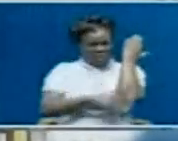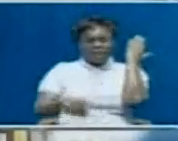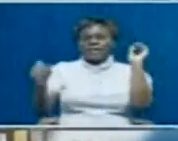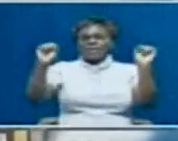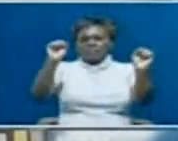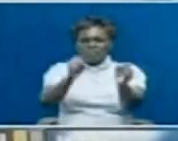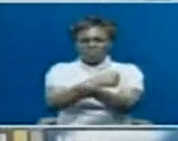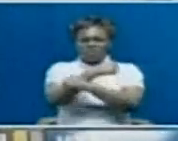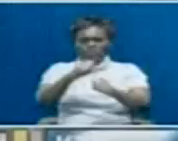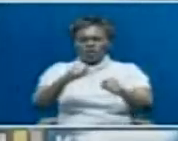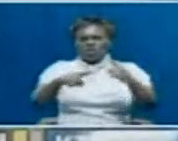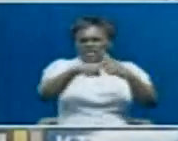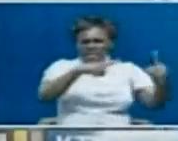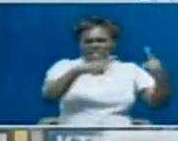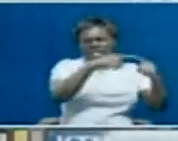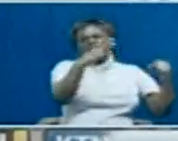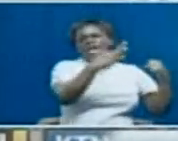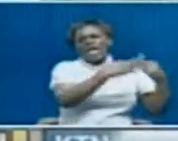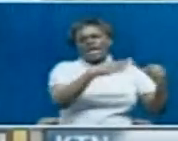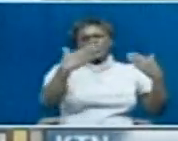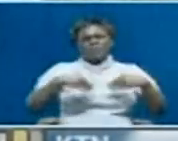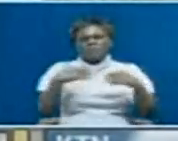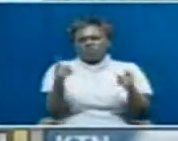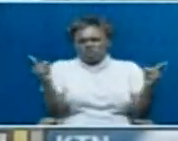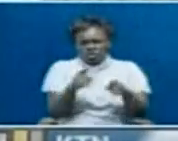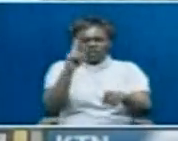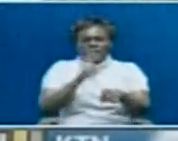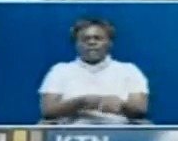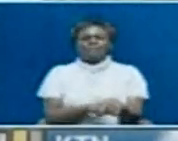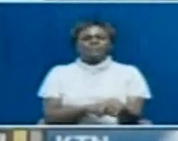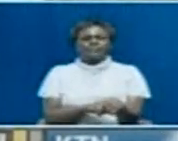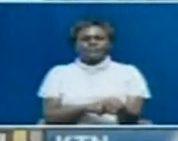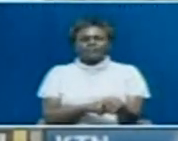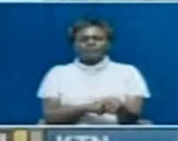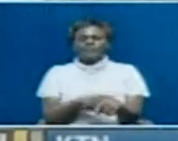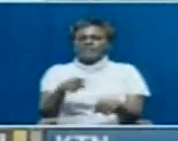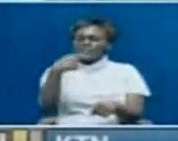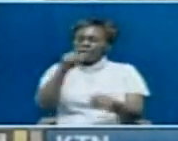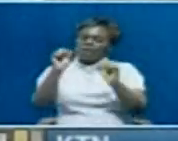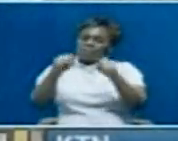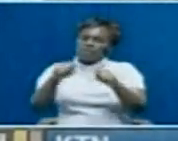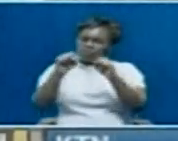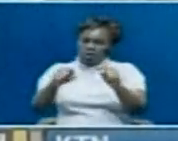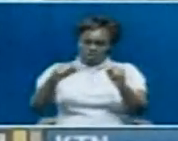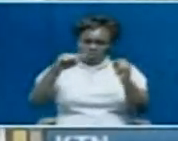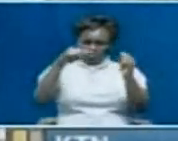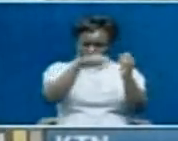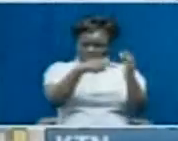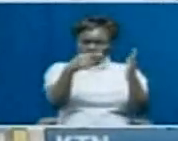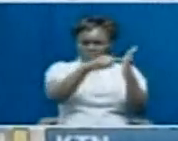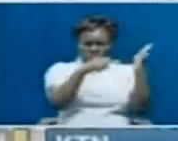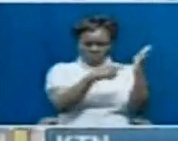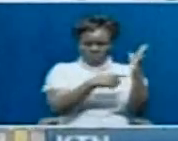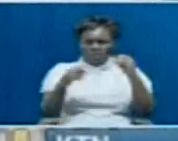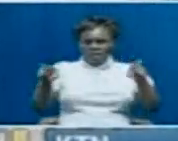cannot find 8 people killed just in a cold blood. Wanyama says there could be other factors at play. We are